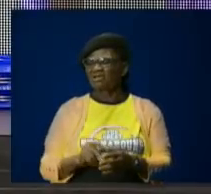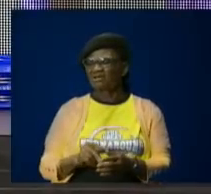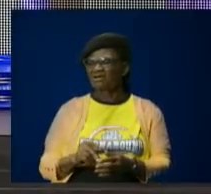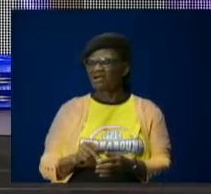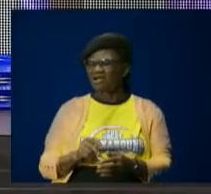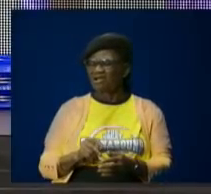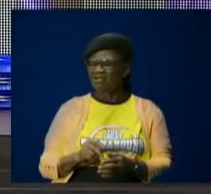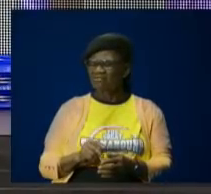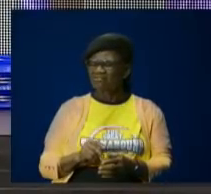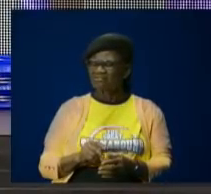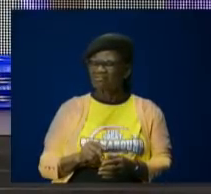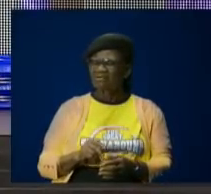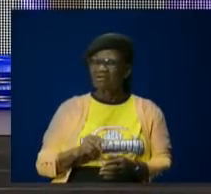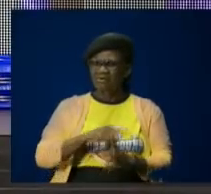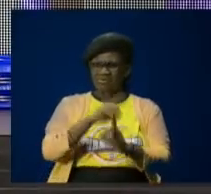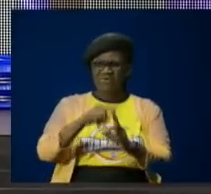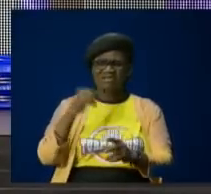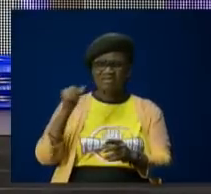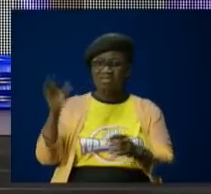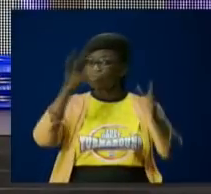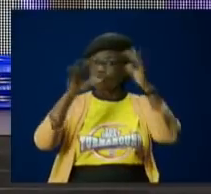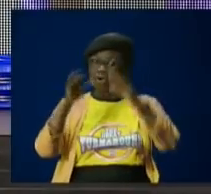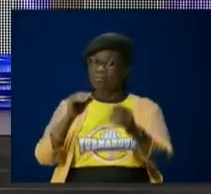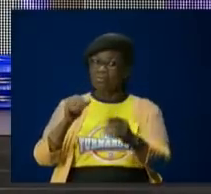But when the storm refused to go,